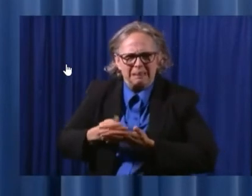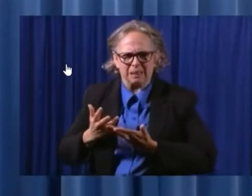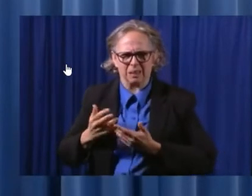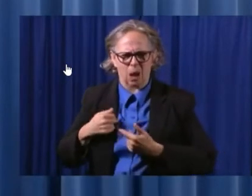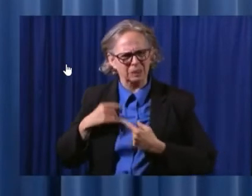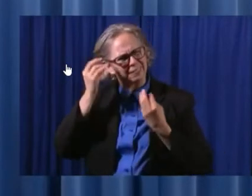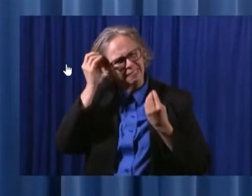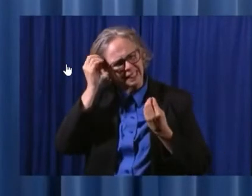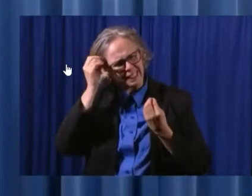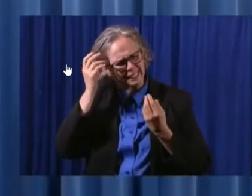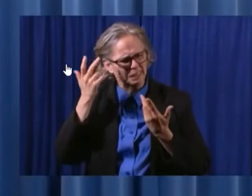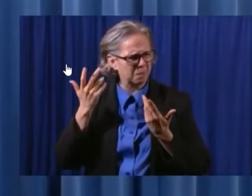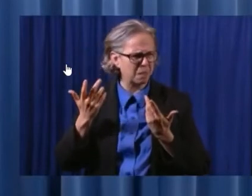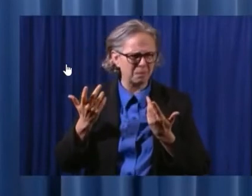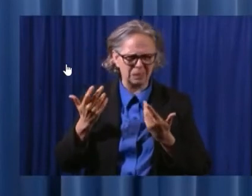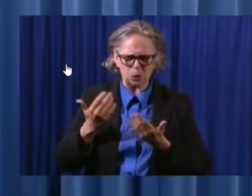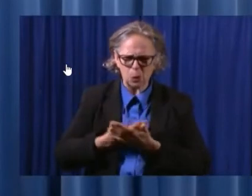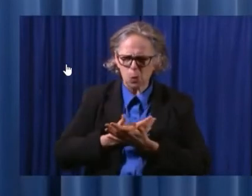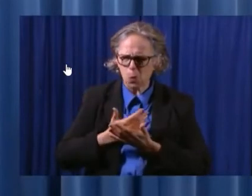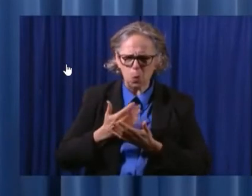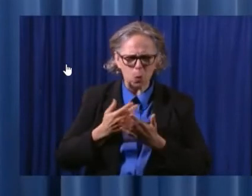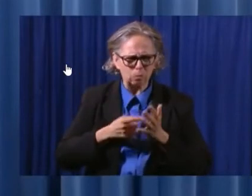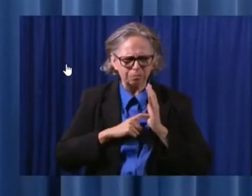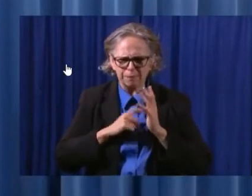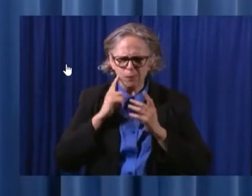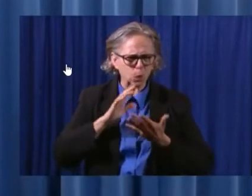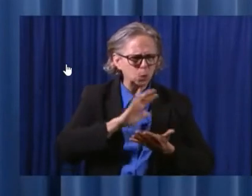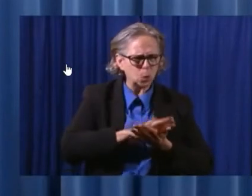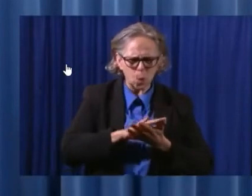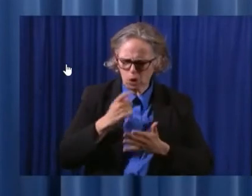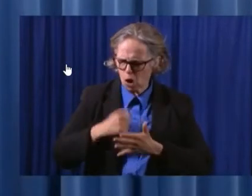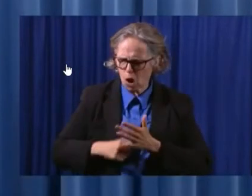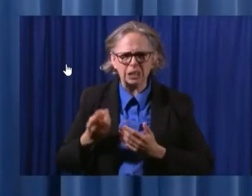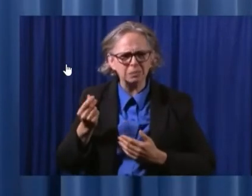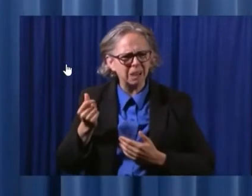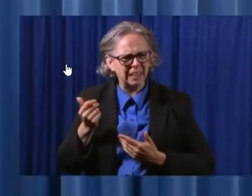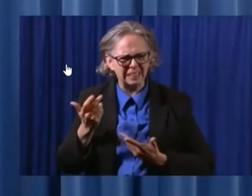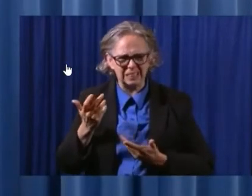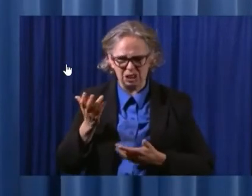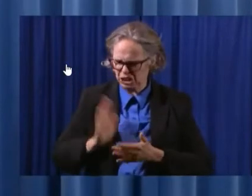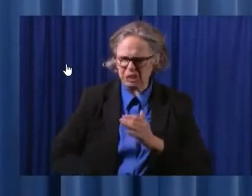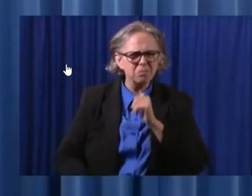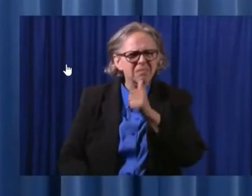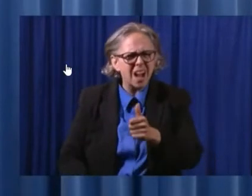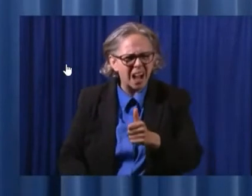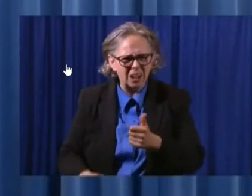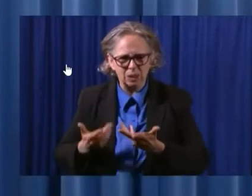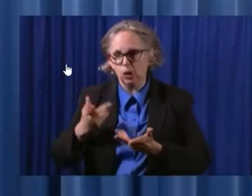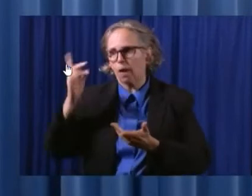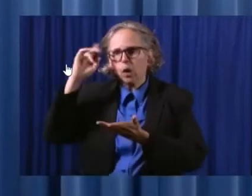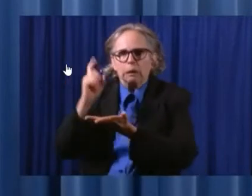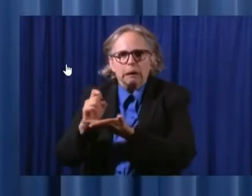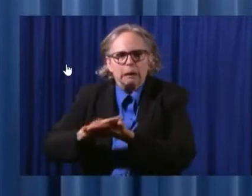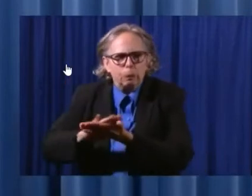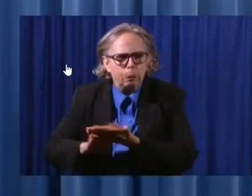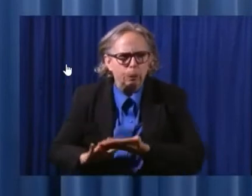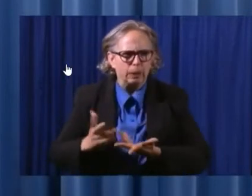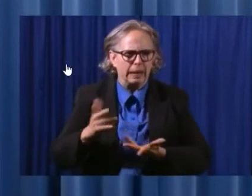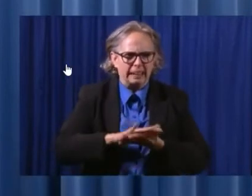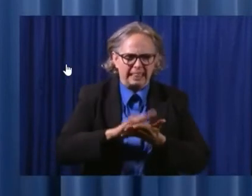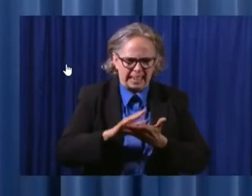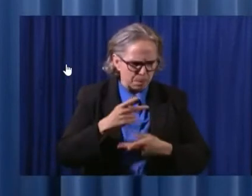all going to do to try to put kids back in a classroom. It's not cheap. They're going to have hand sanitizer, and that's probably the